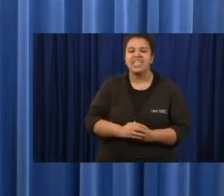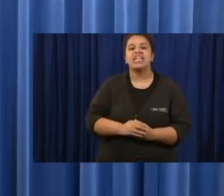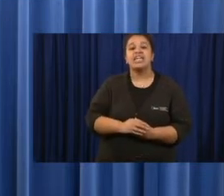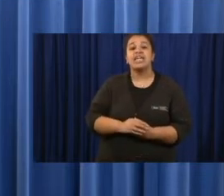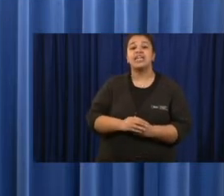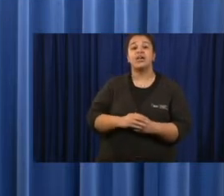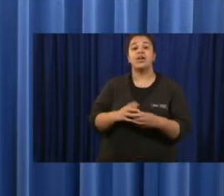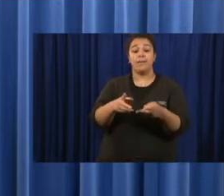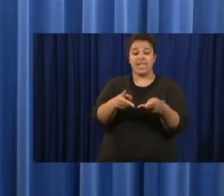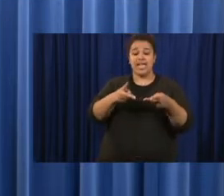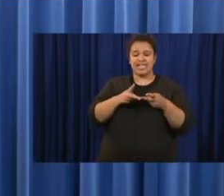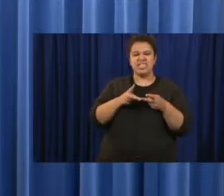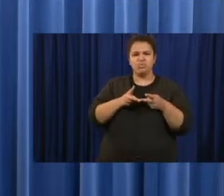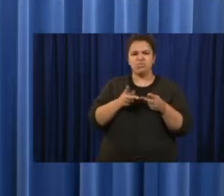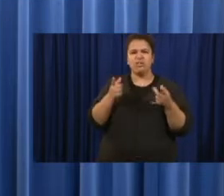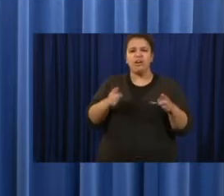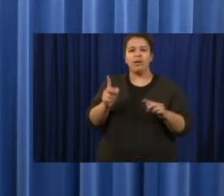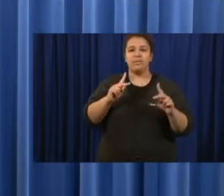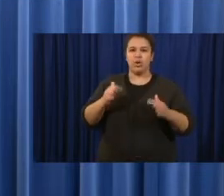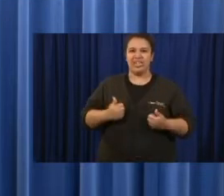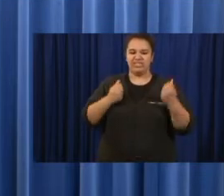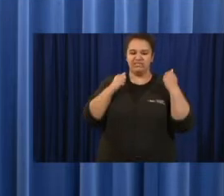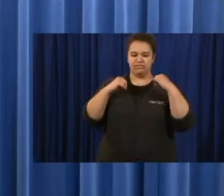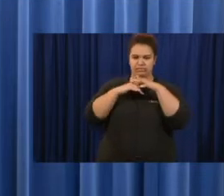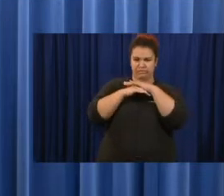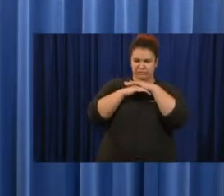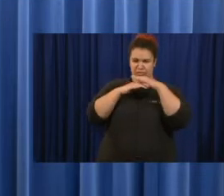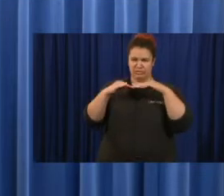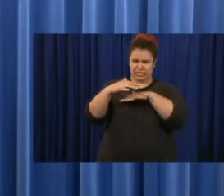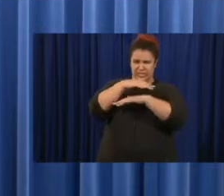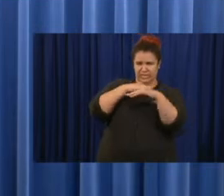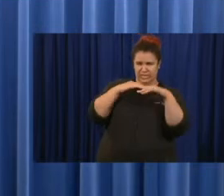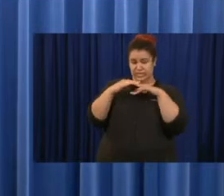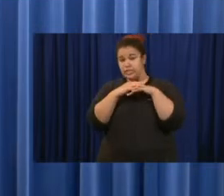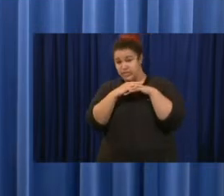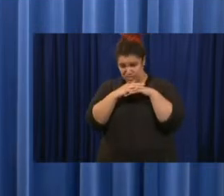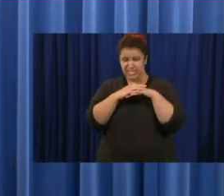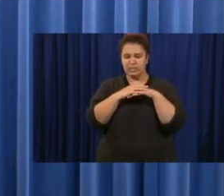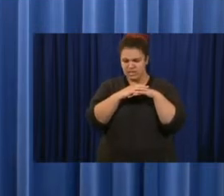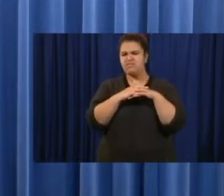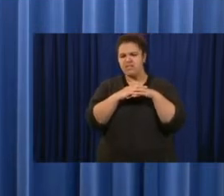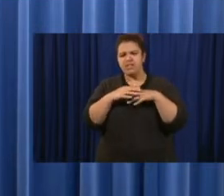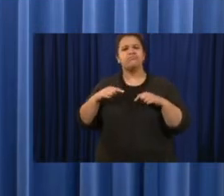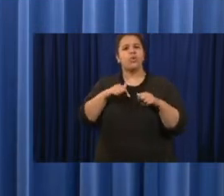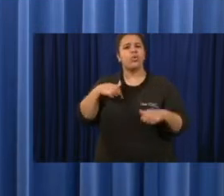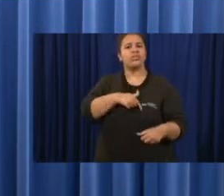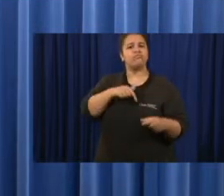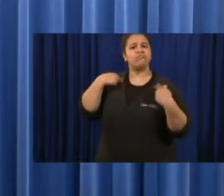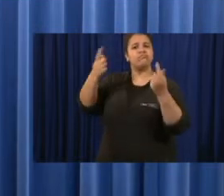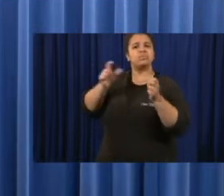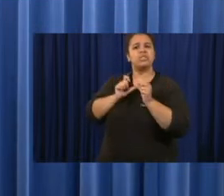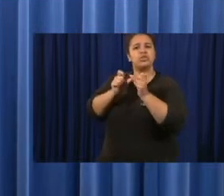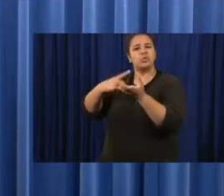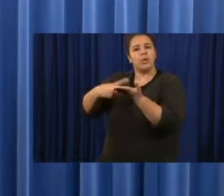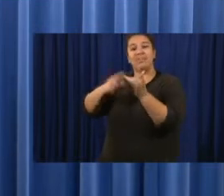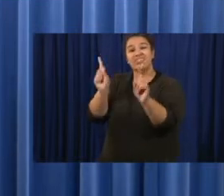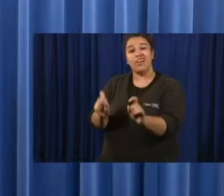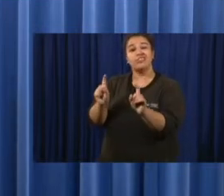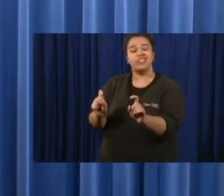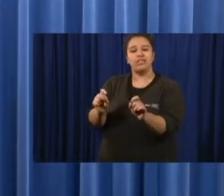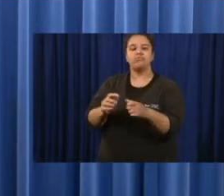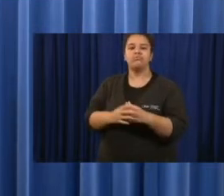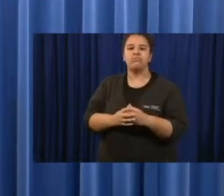hear about the complexity of testing in these places like our prisons. So even with widespread testing, until there's a vaccine, will